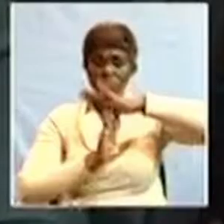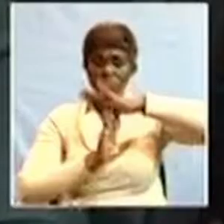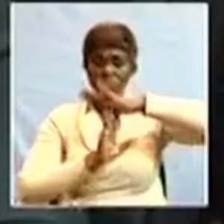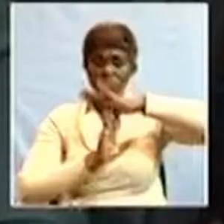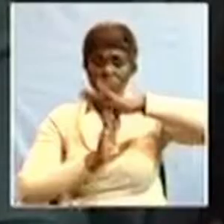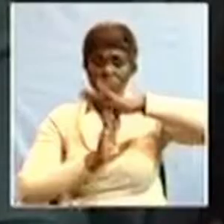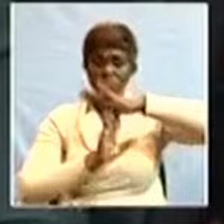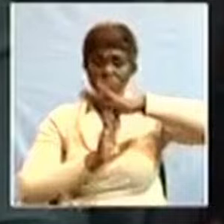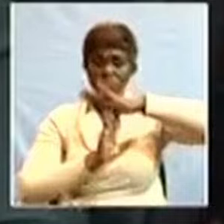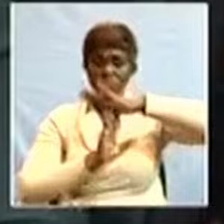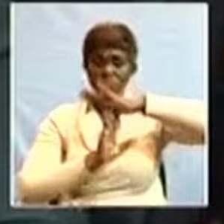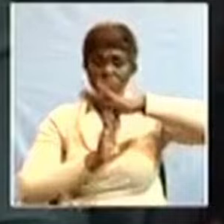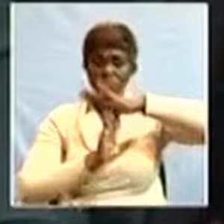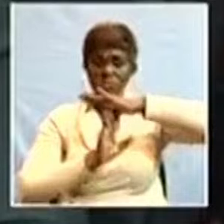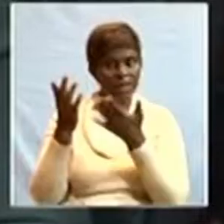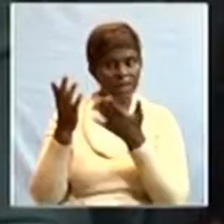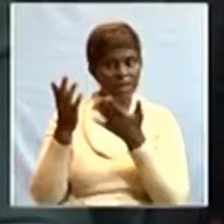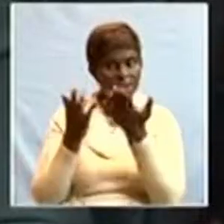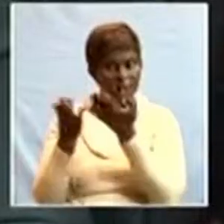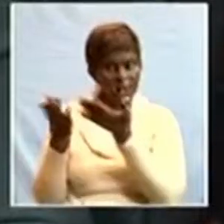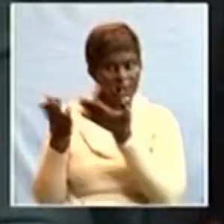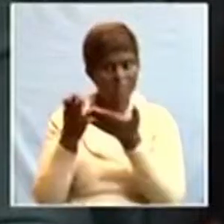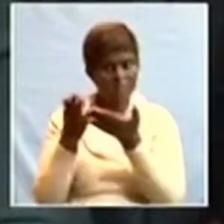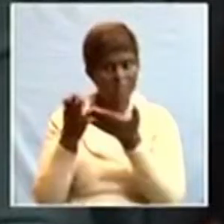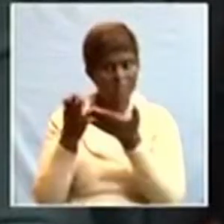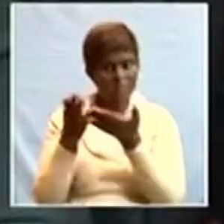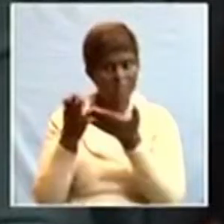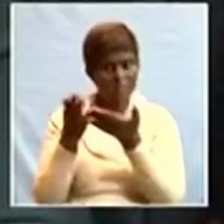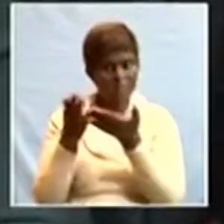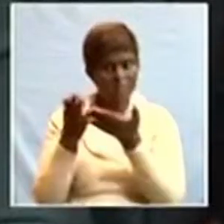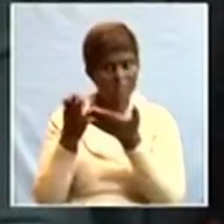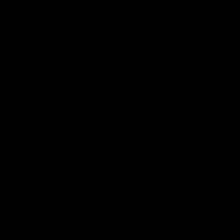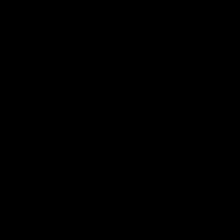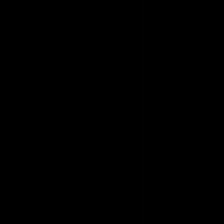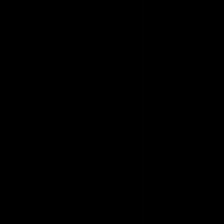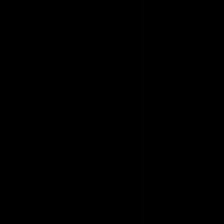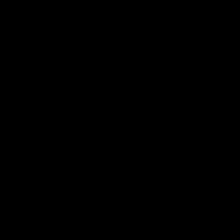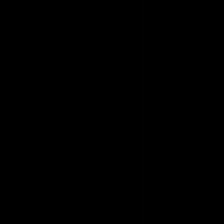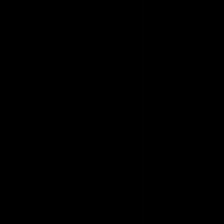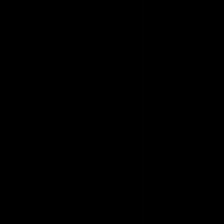to service provider?